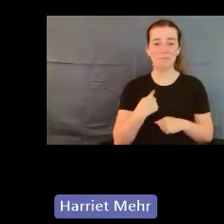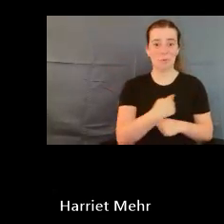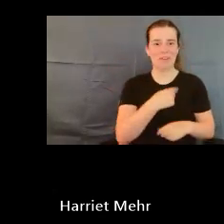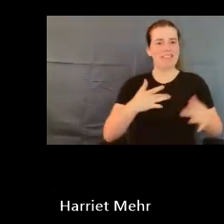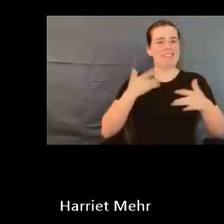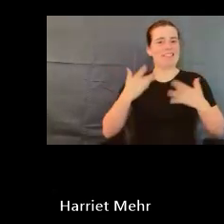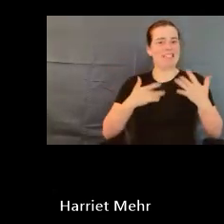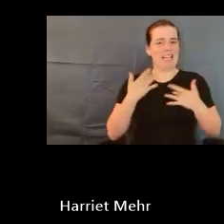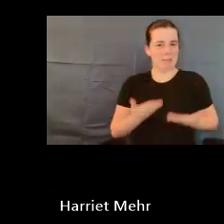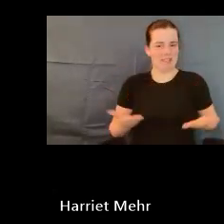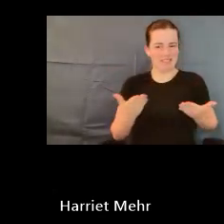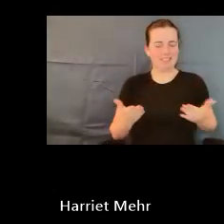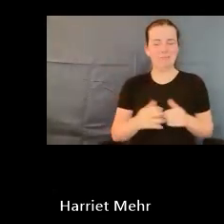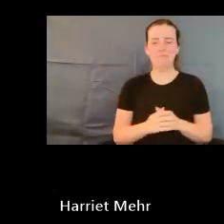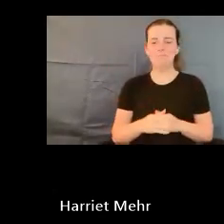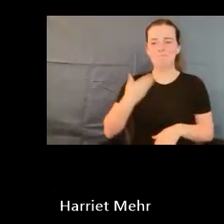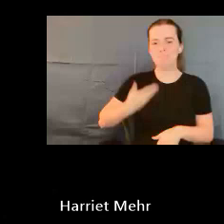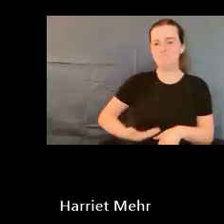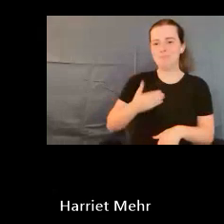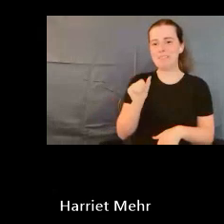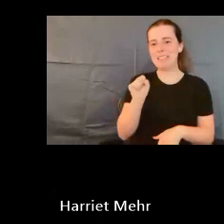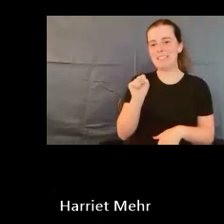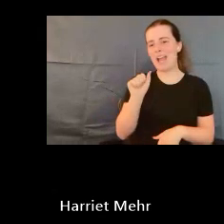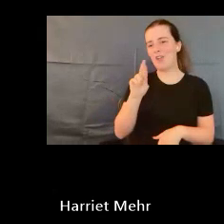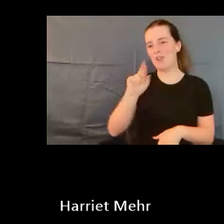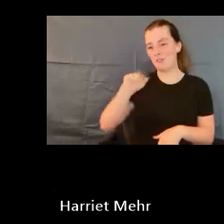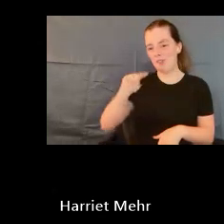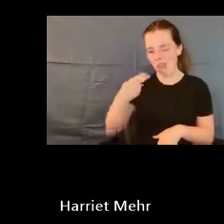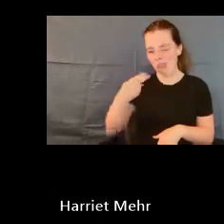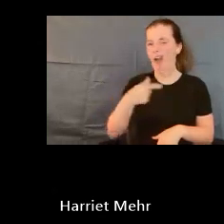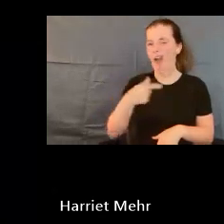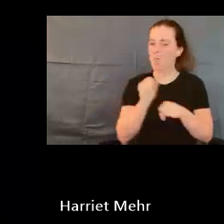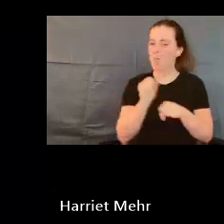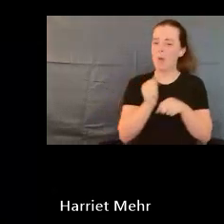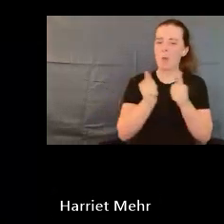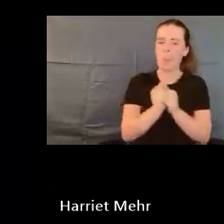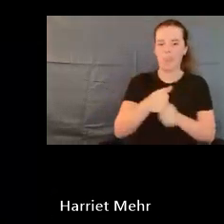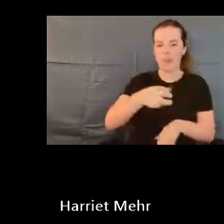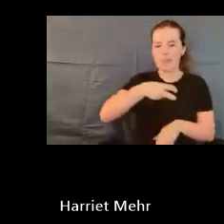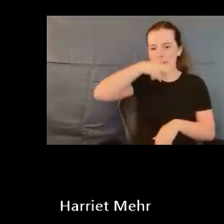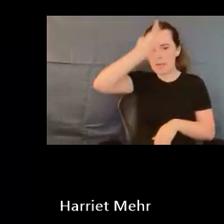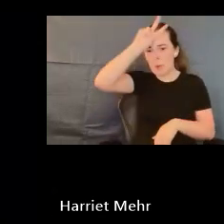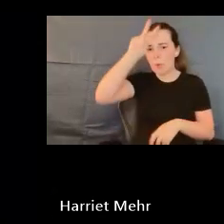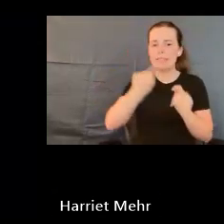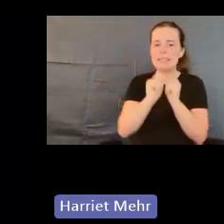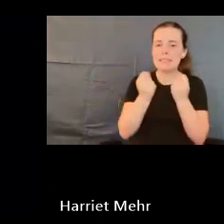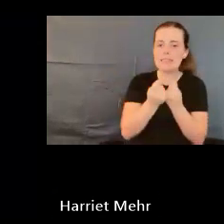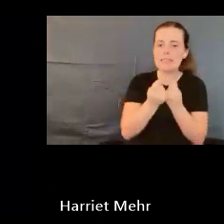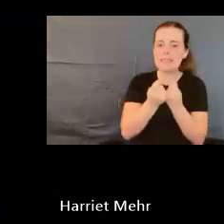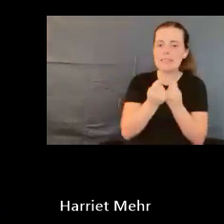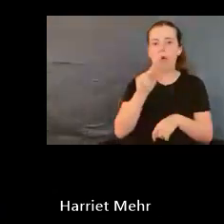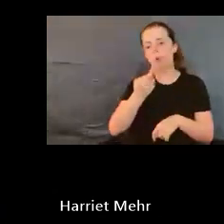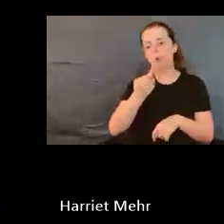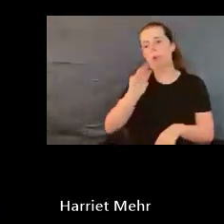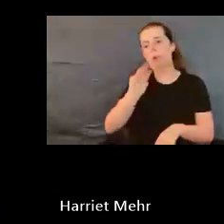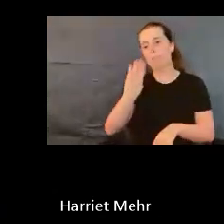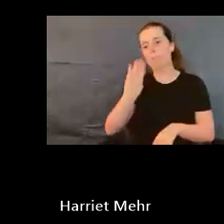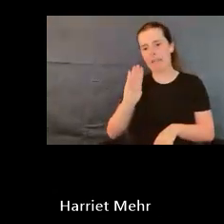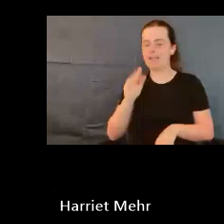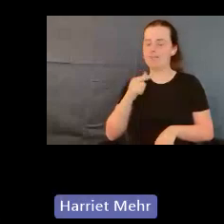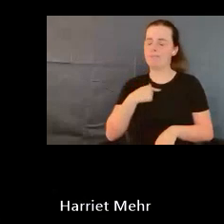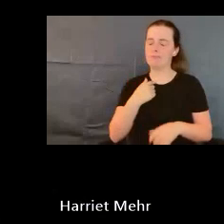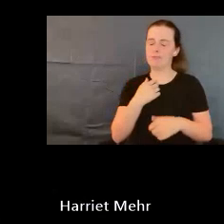be here. I'm Sarah Slagle. I work with the Speedgoat team and for UTMB. And I would love